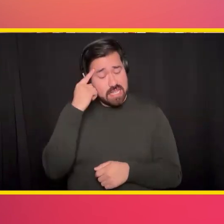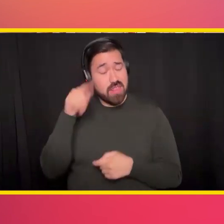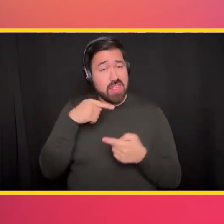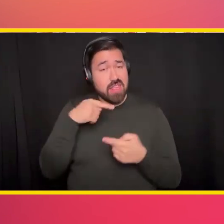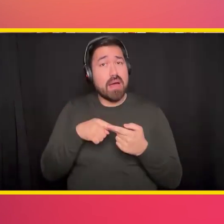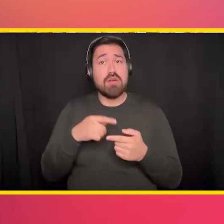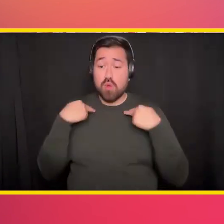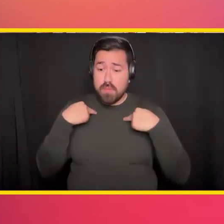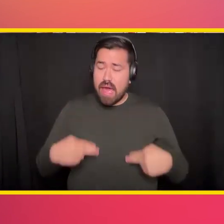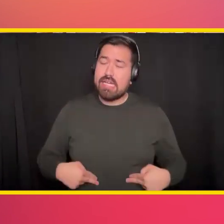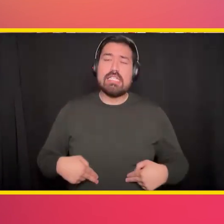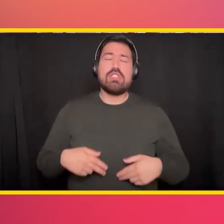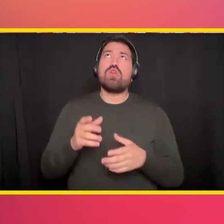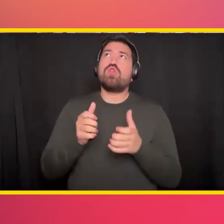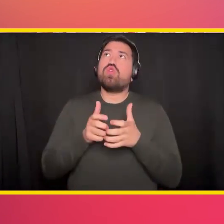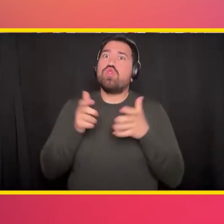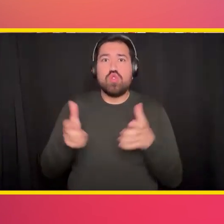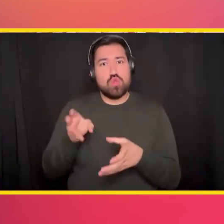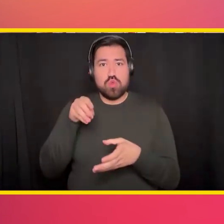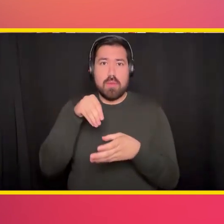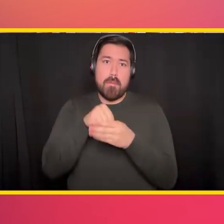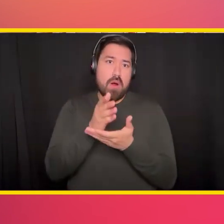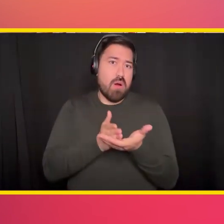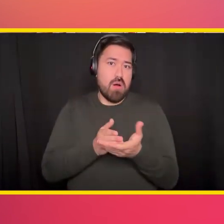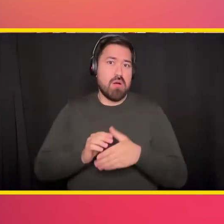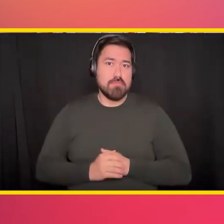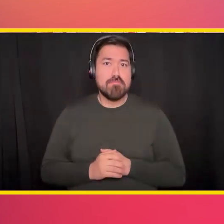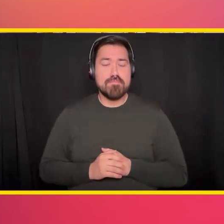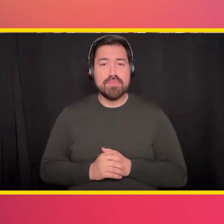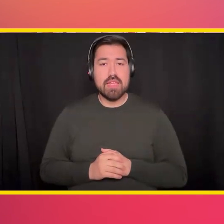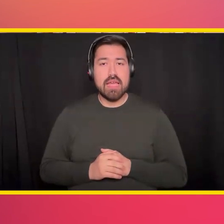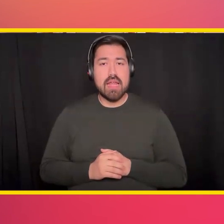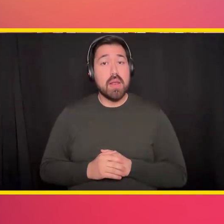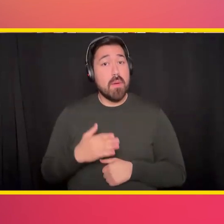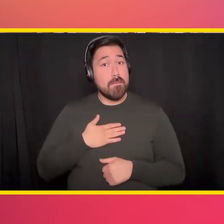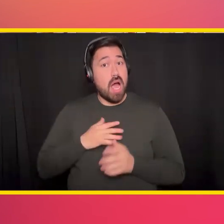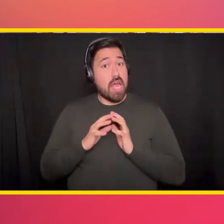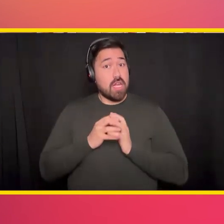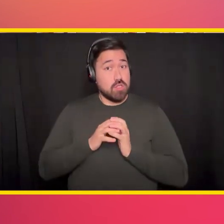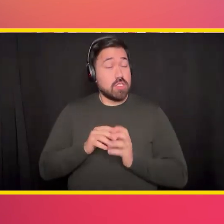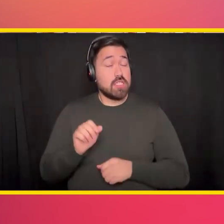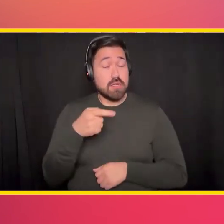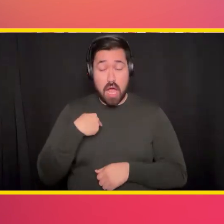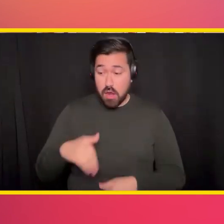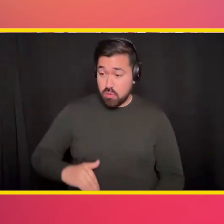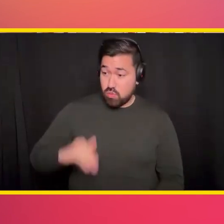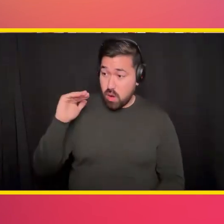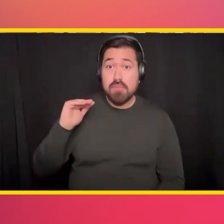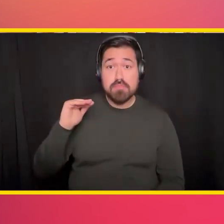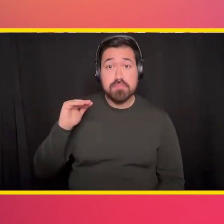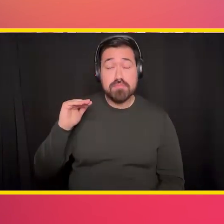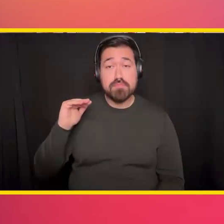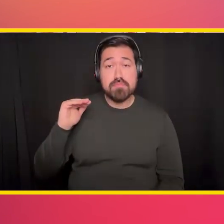humanity is such a huge part of it. And this, I think part of it has a lot to do with my intersections. I mean, I grew up